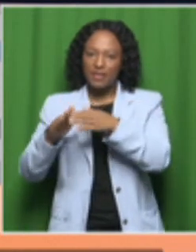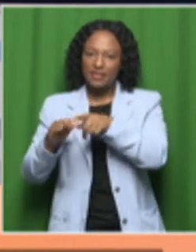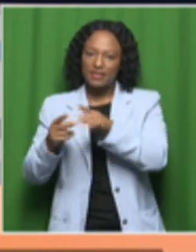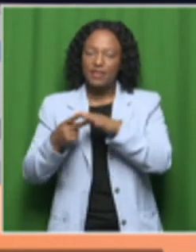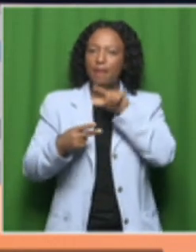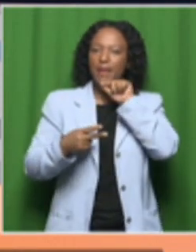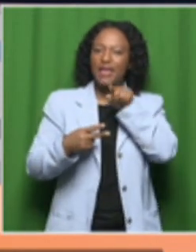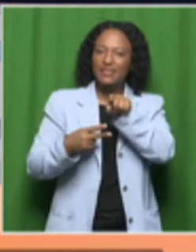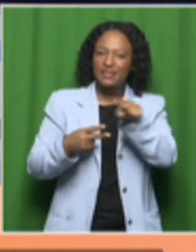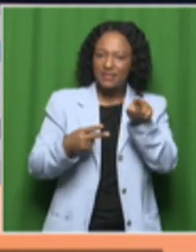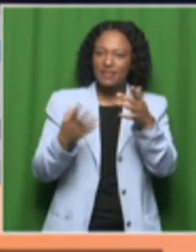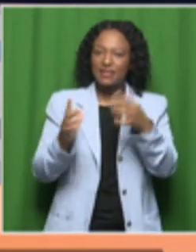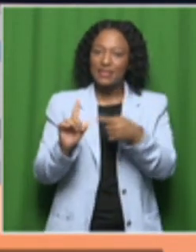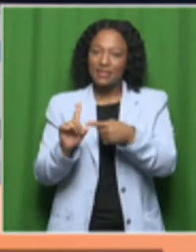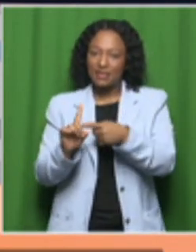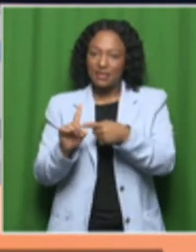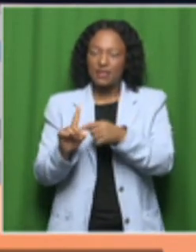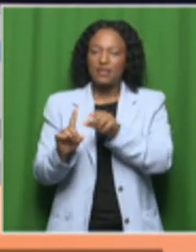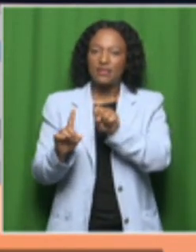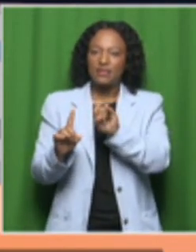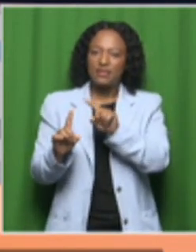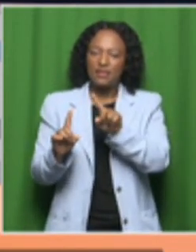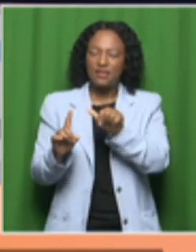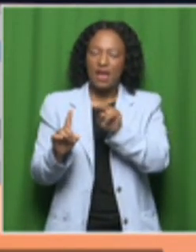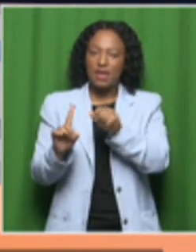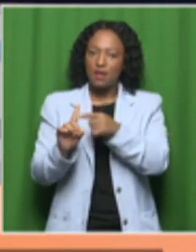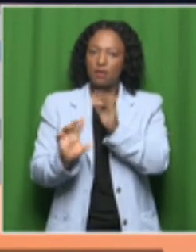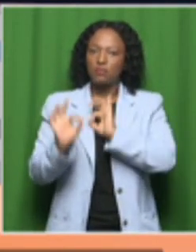and birds in the cornfield. Sizani Baloyi talking to us about his exhibition that opened yesterday in Newtown.